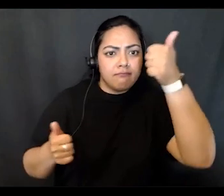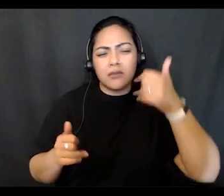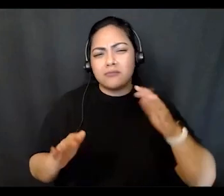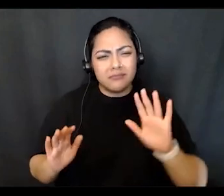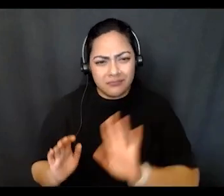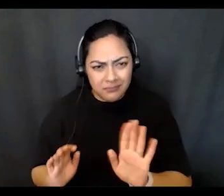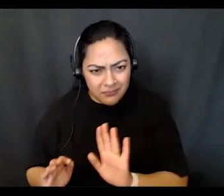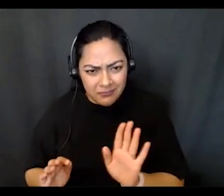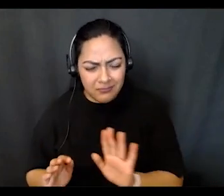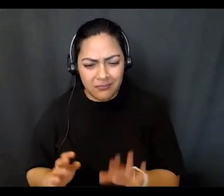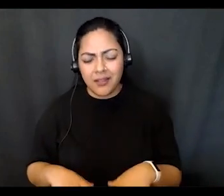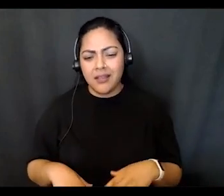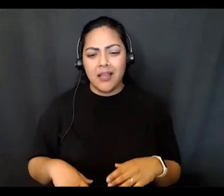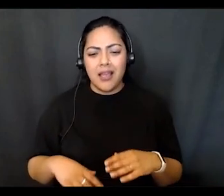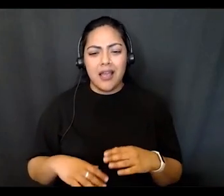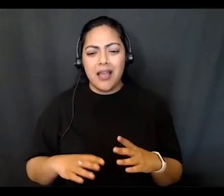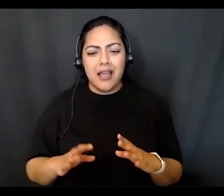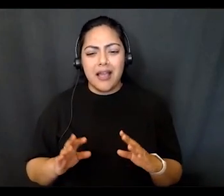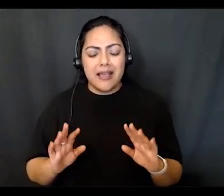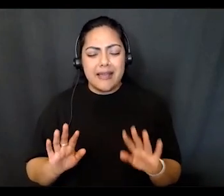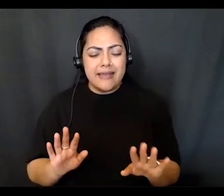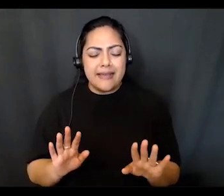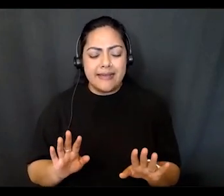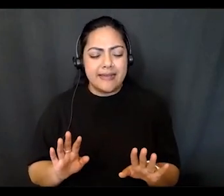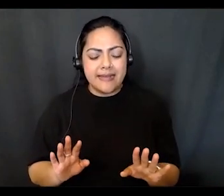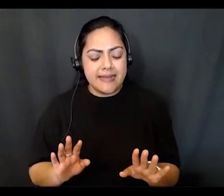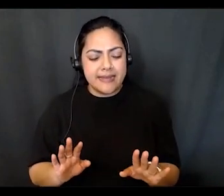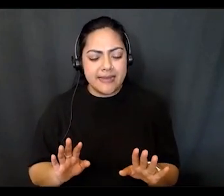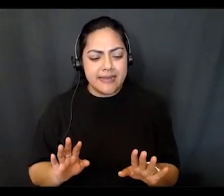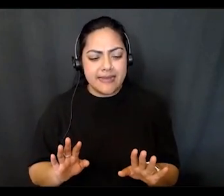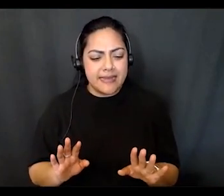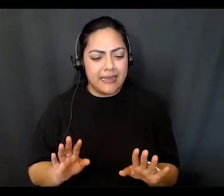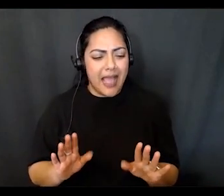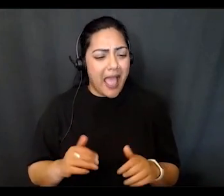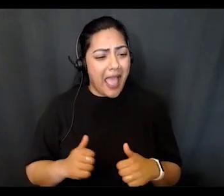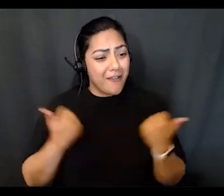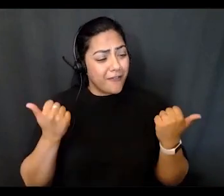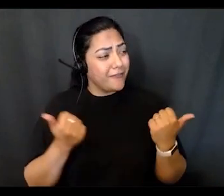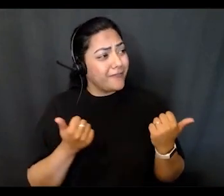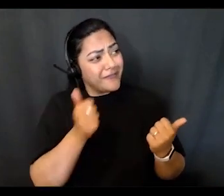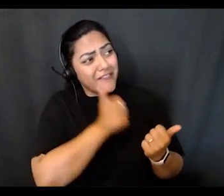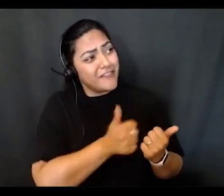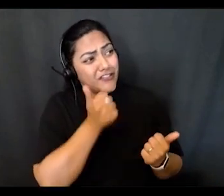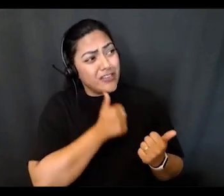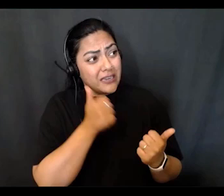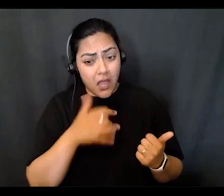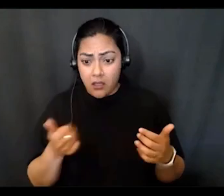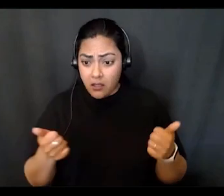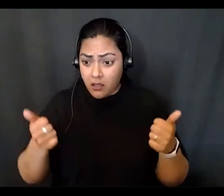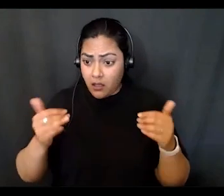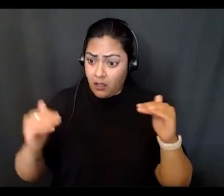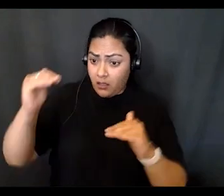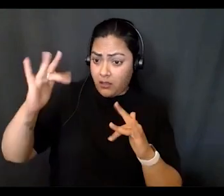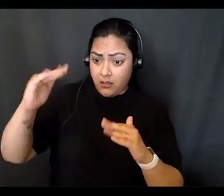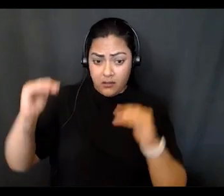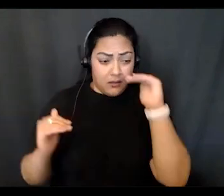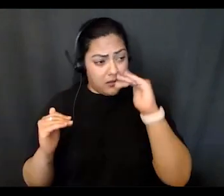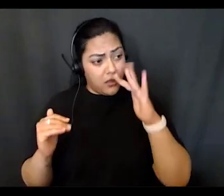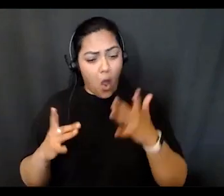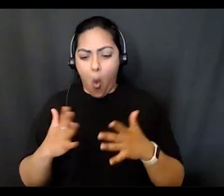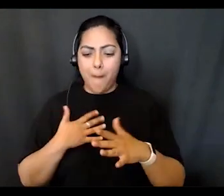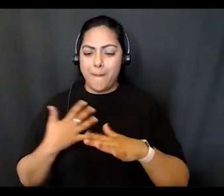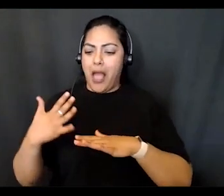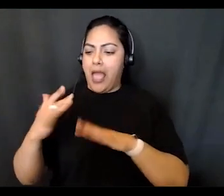that actually is not how we experience our lives, right? And so